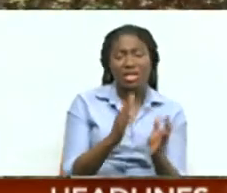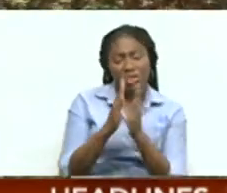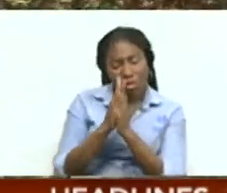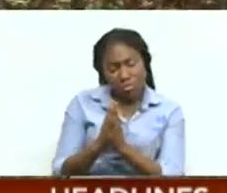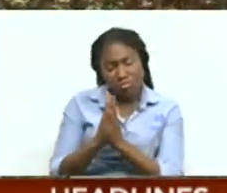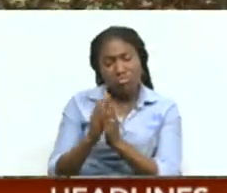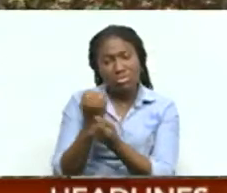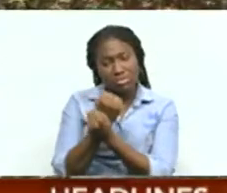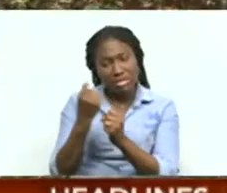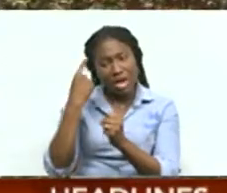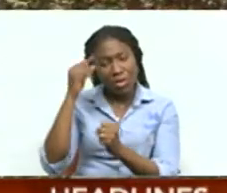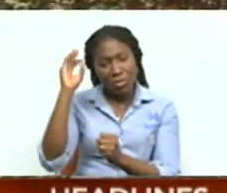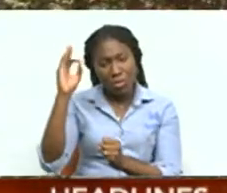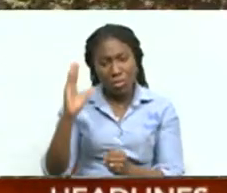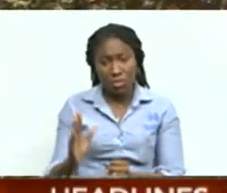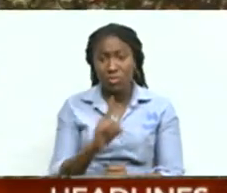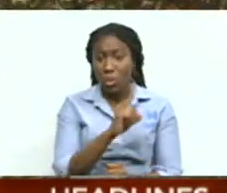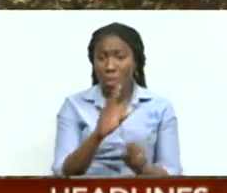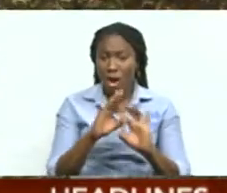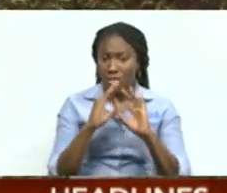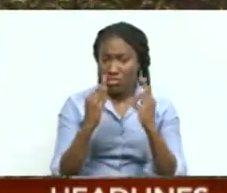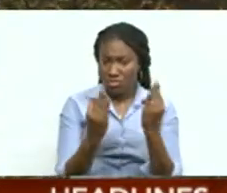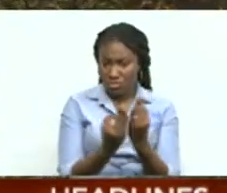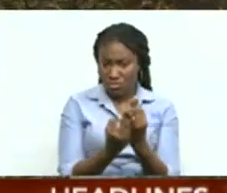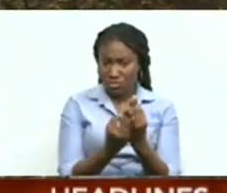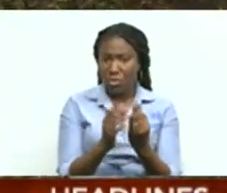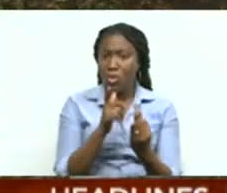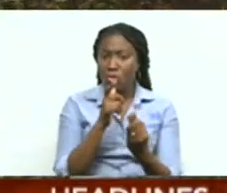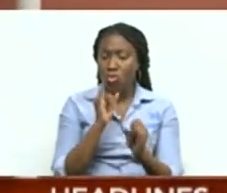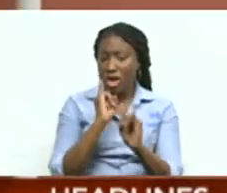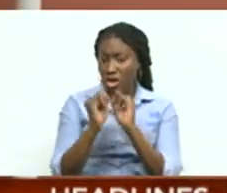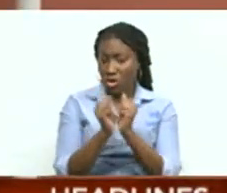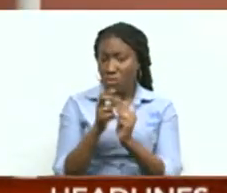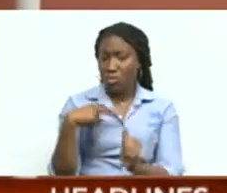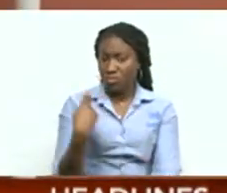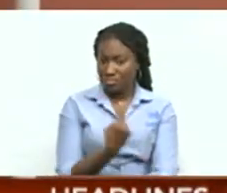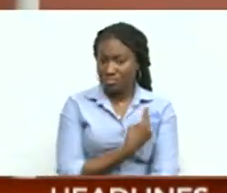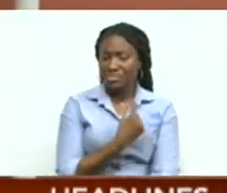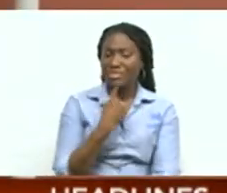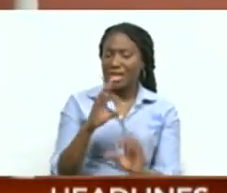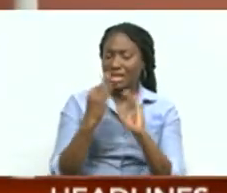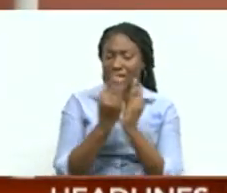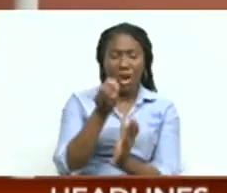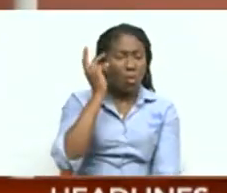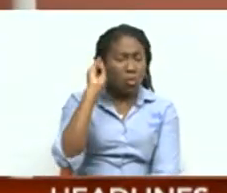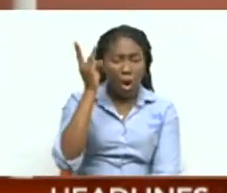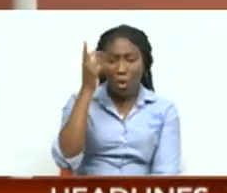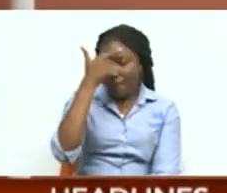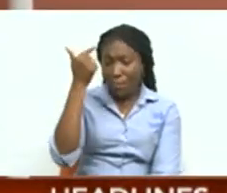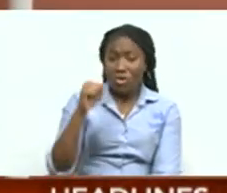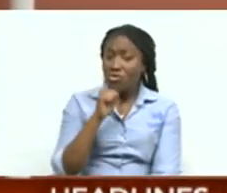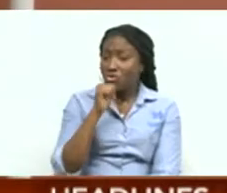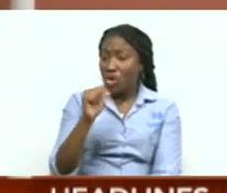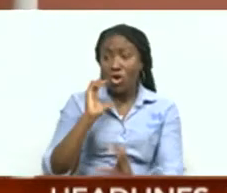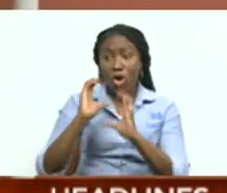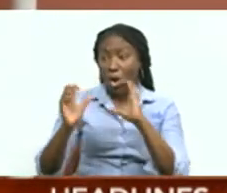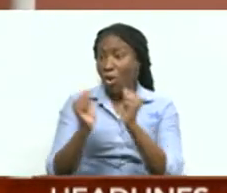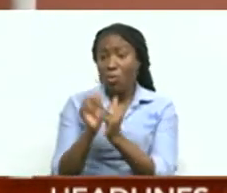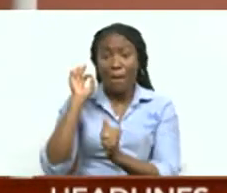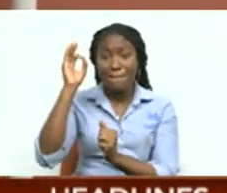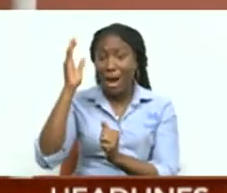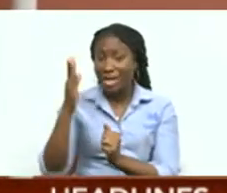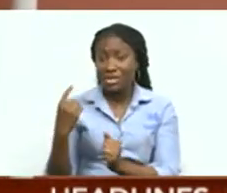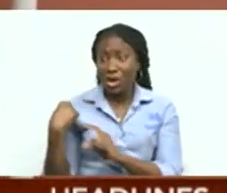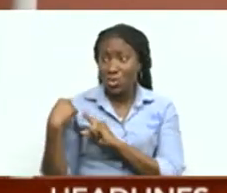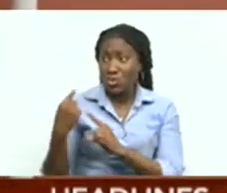A relative who spoke to CNC3 News off camera said the family is worried as they have had no communication with him for several days. They